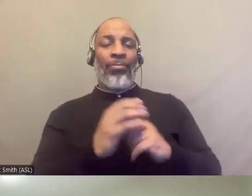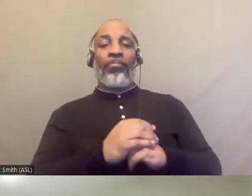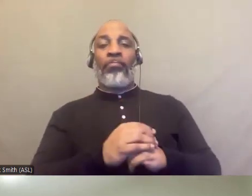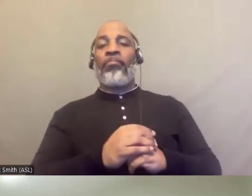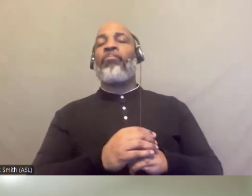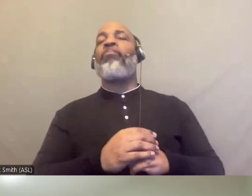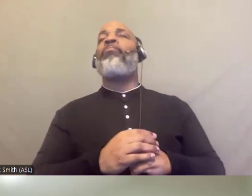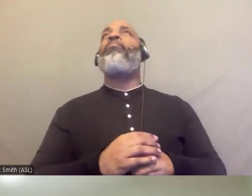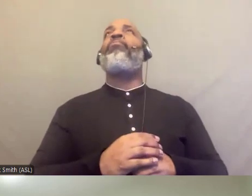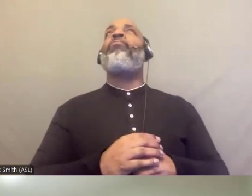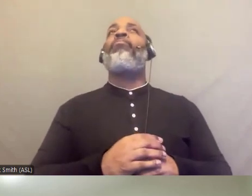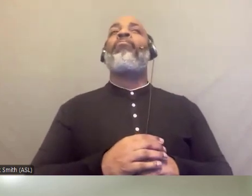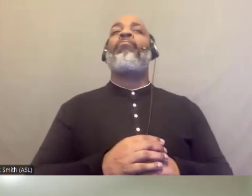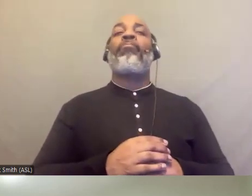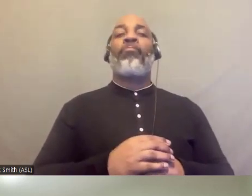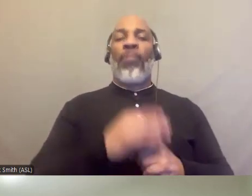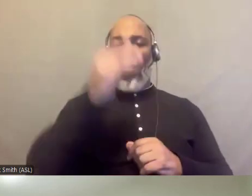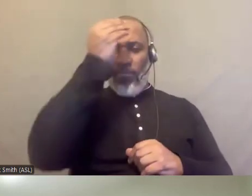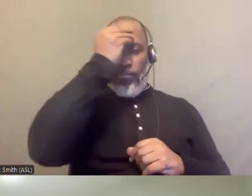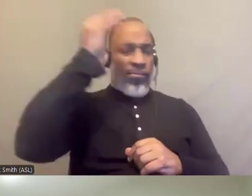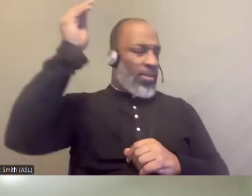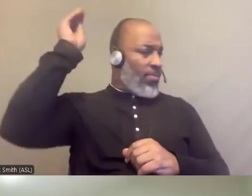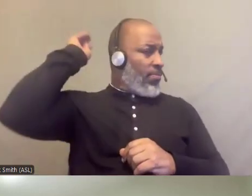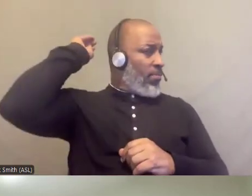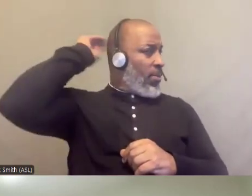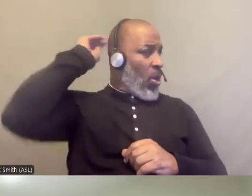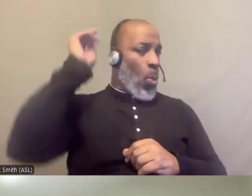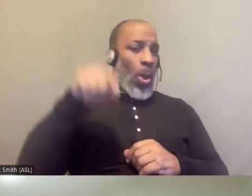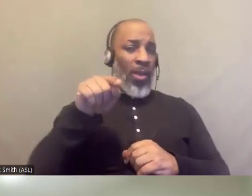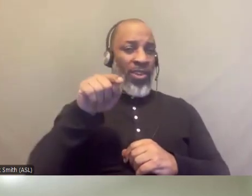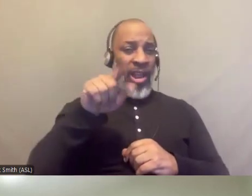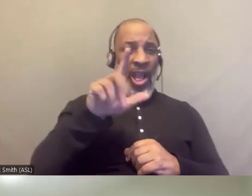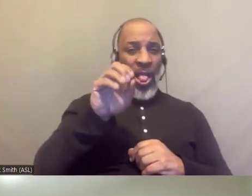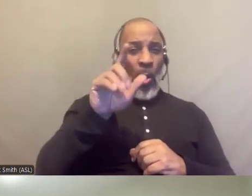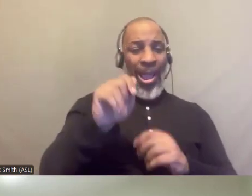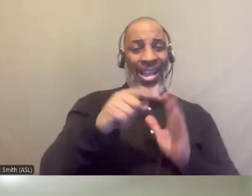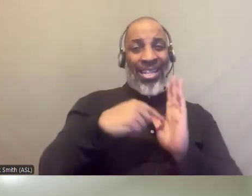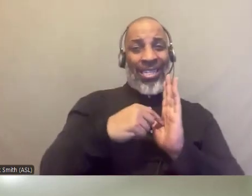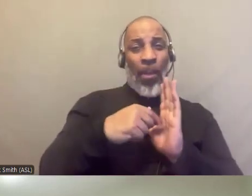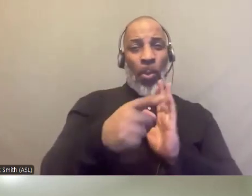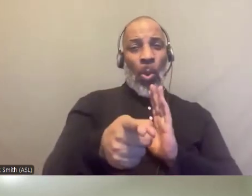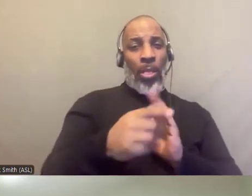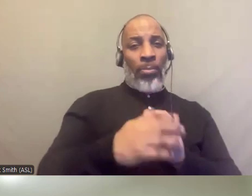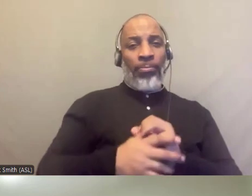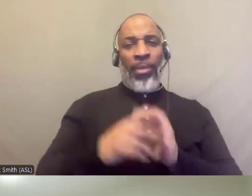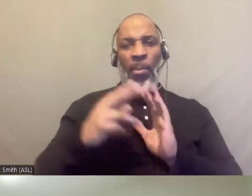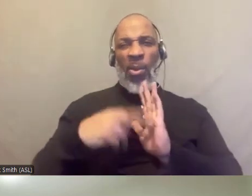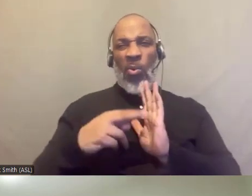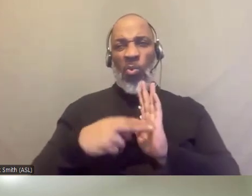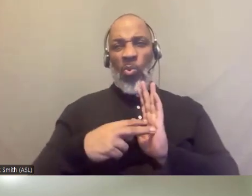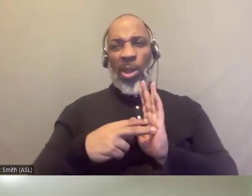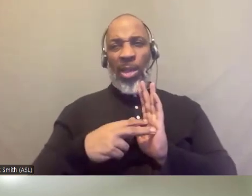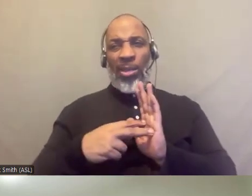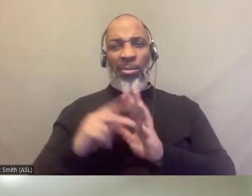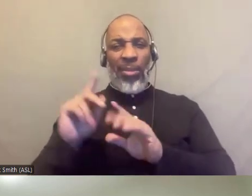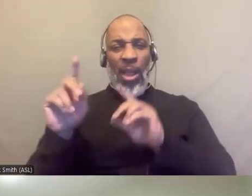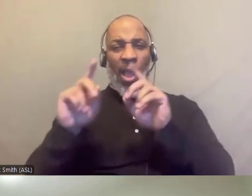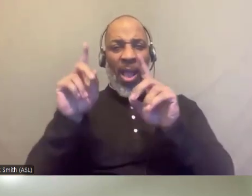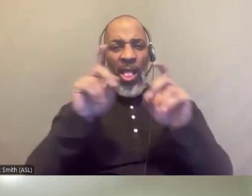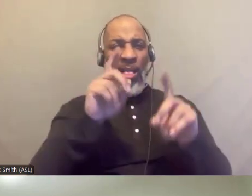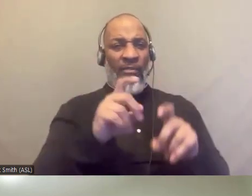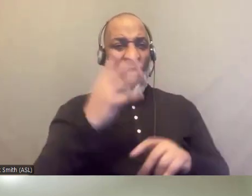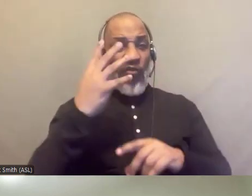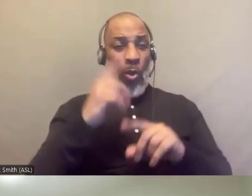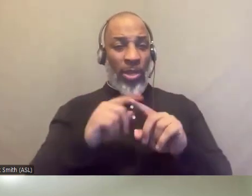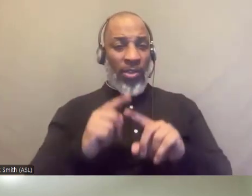mind, we've got an example of a leave of absence. I'll read this example, and we're going to ask you 4 separate questions